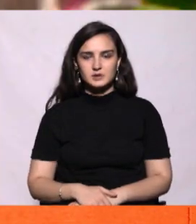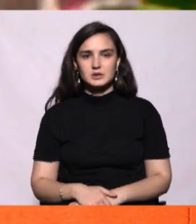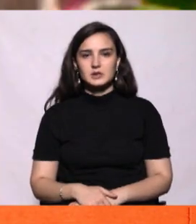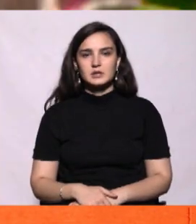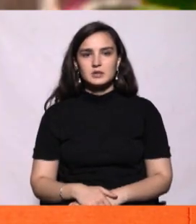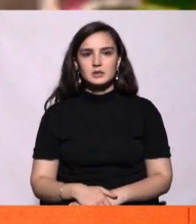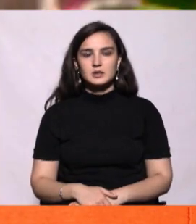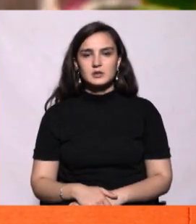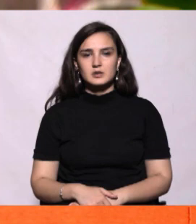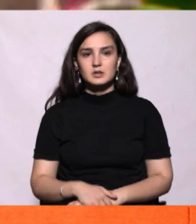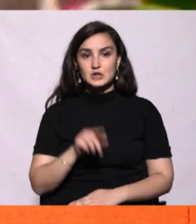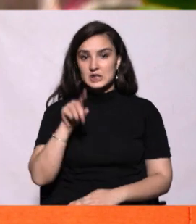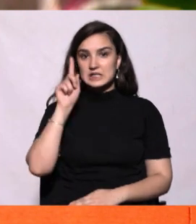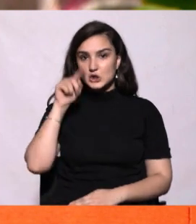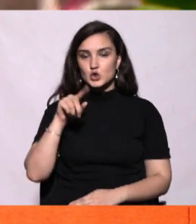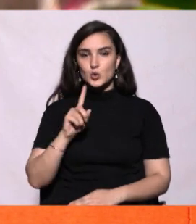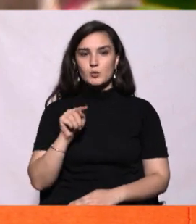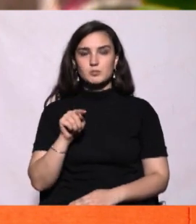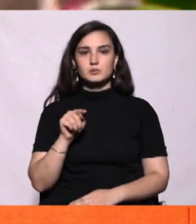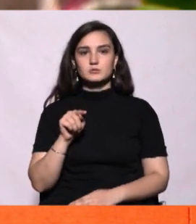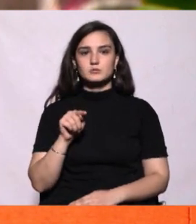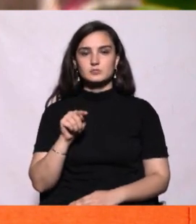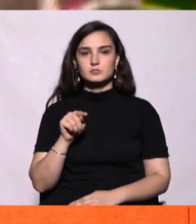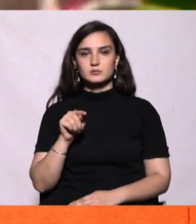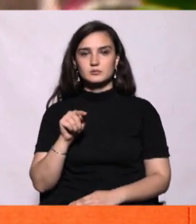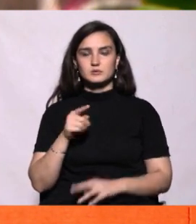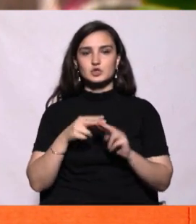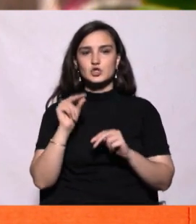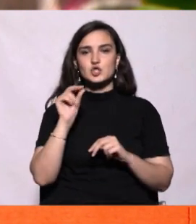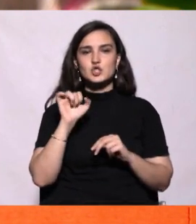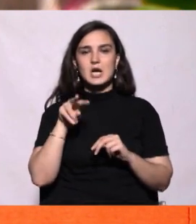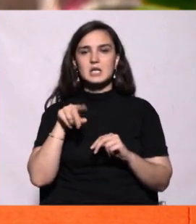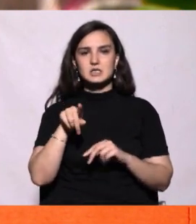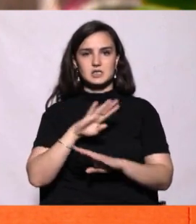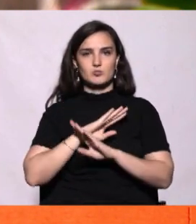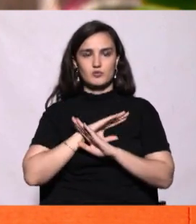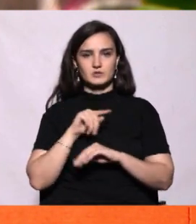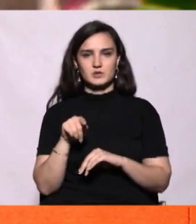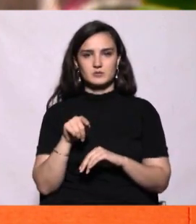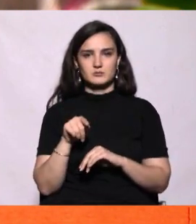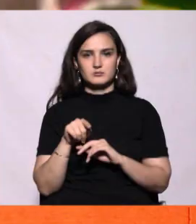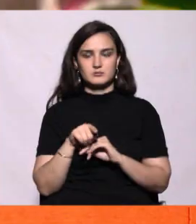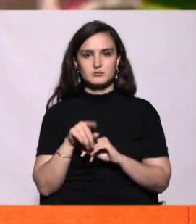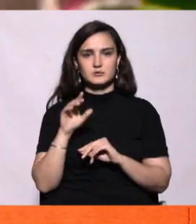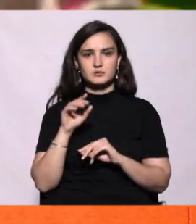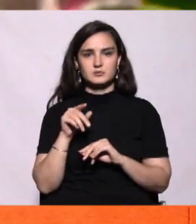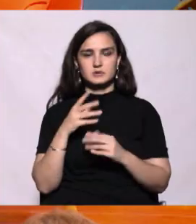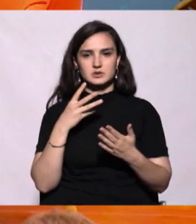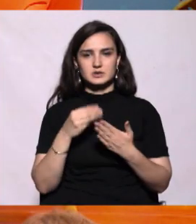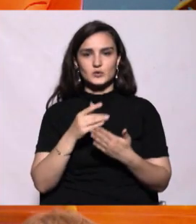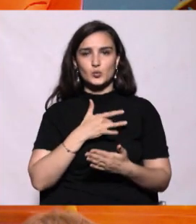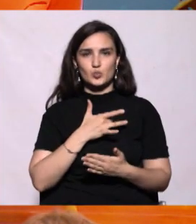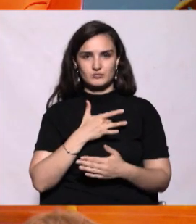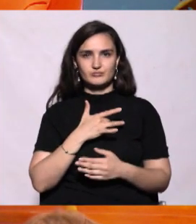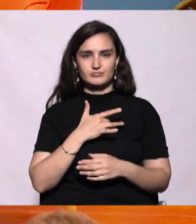Oh, and did you know that superstitious Charles actually died with a heart